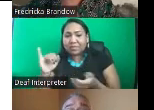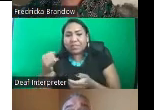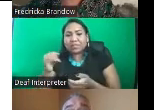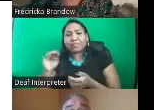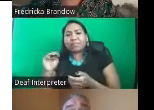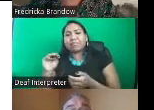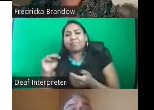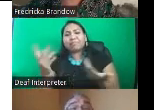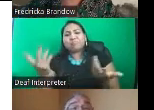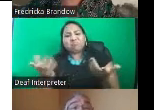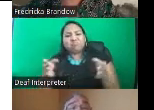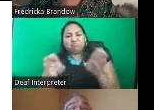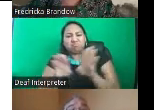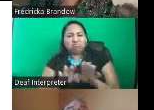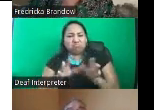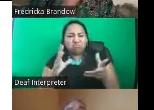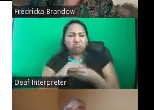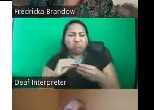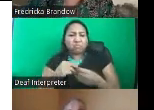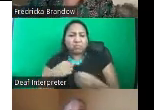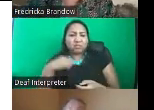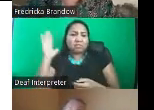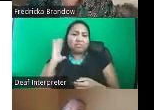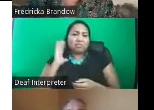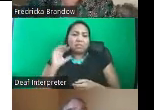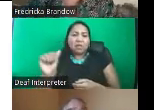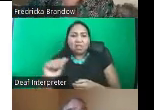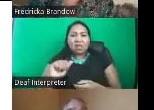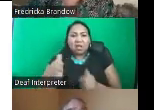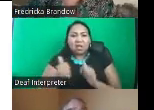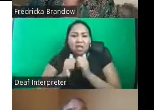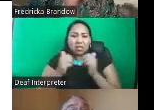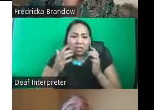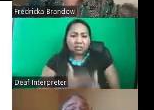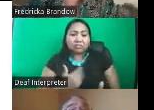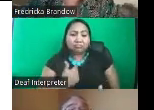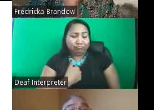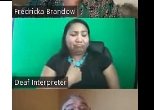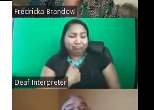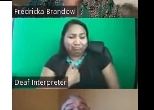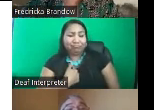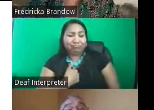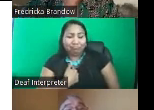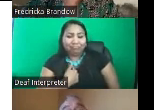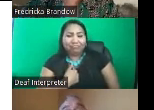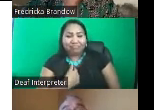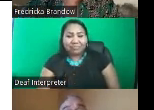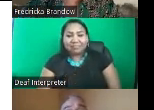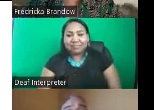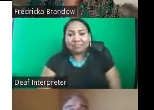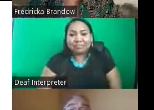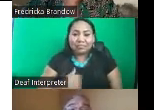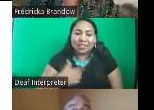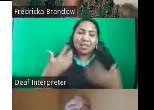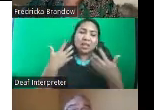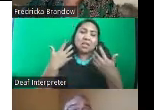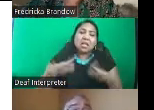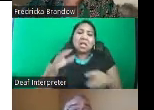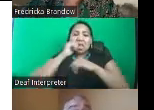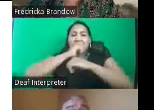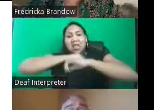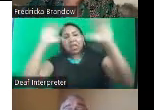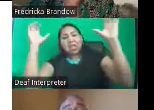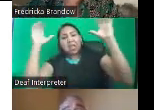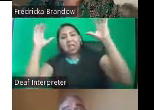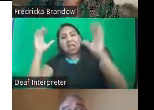student athlete. So I had a few kind of assumptions of who I was as a student, not only as an athlete, but as